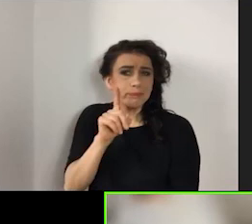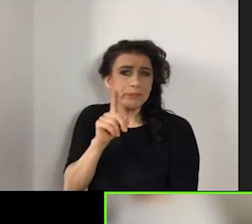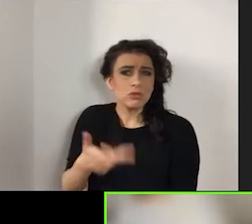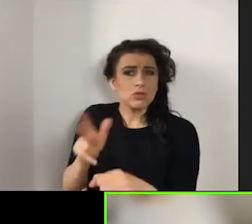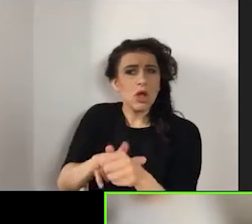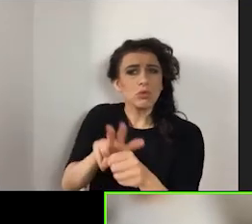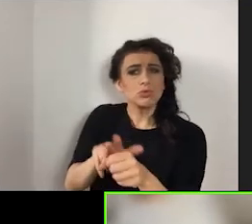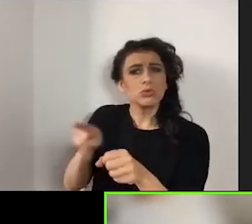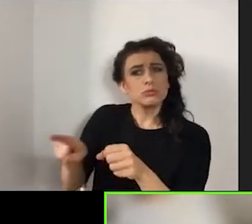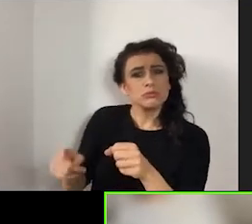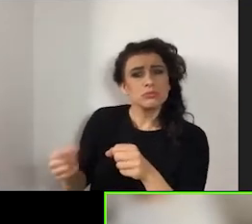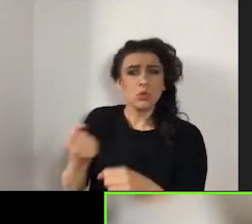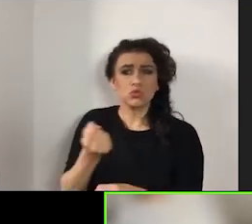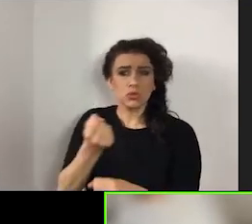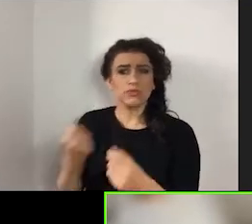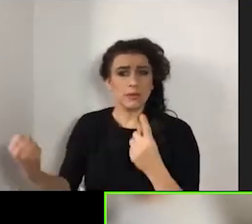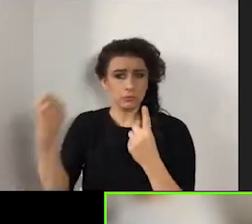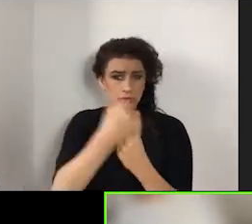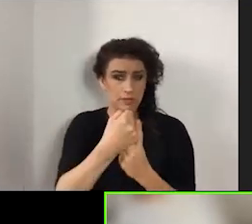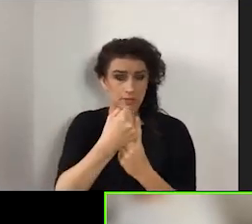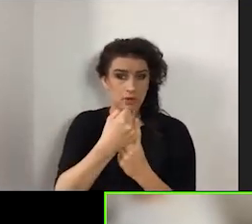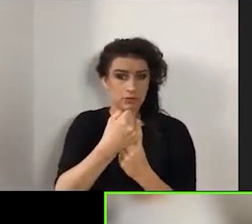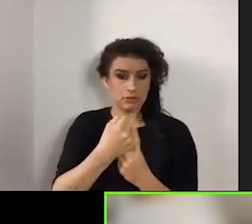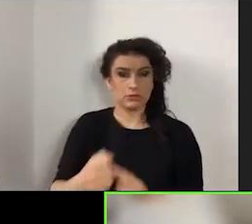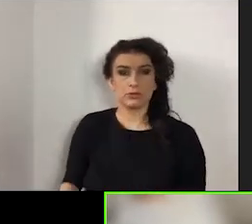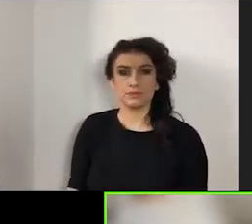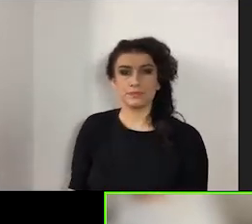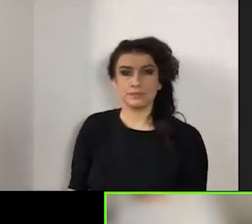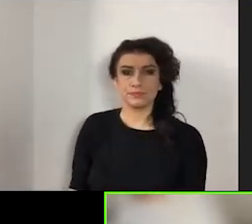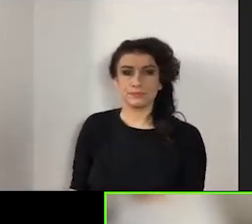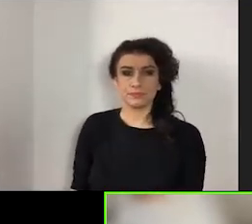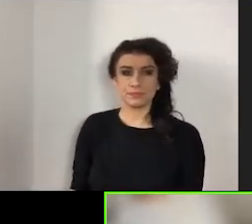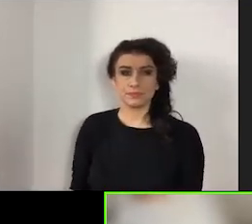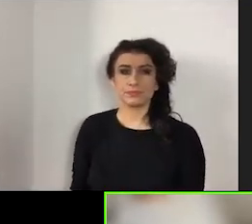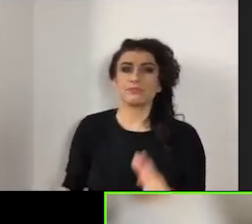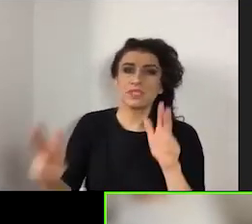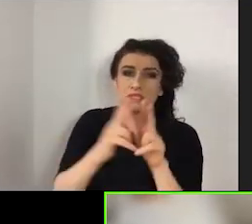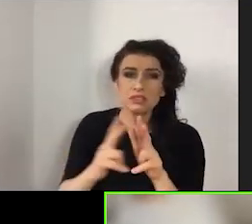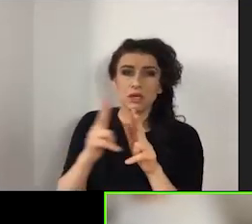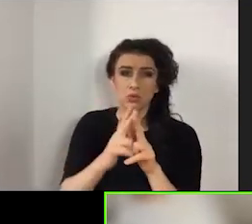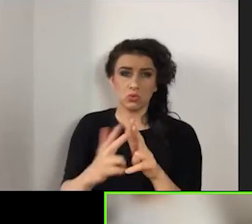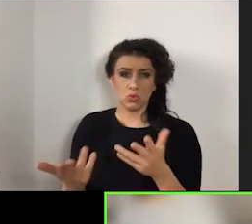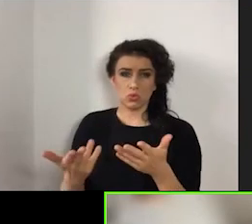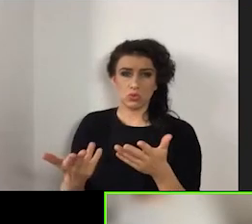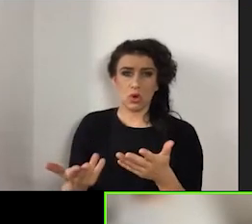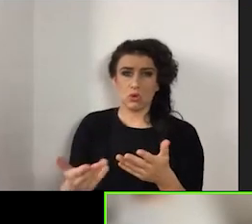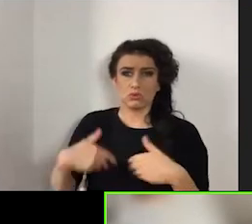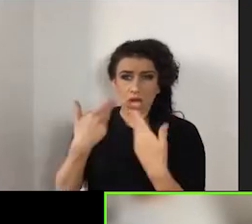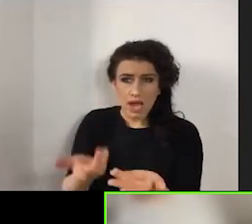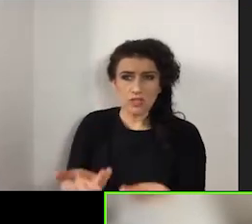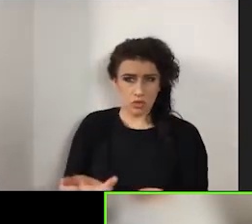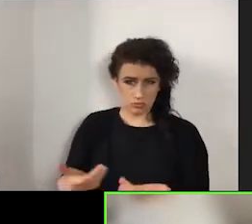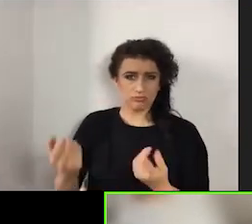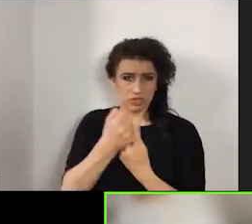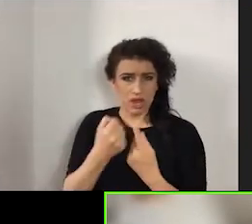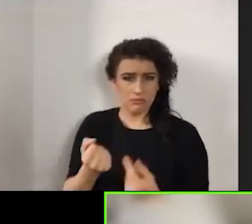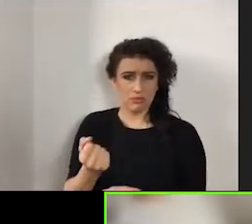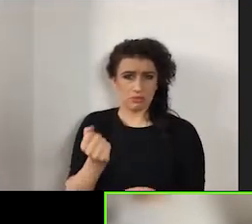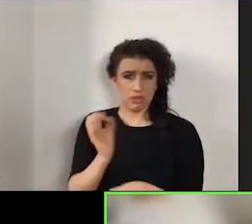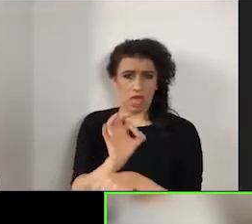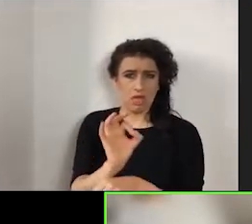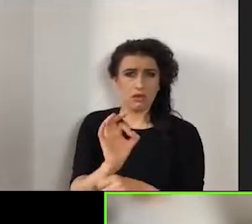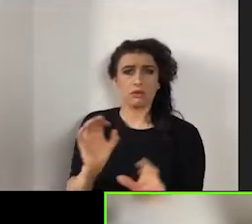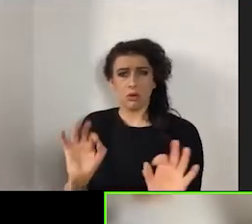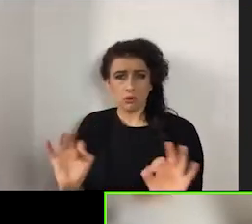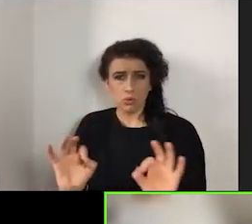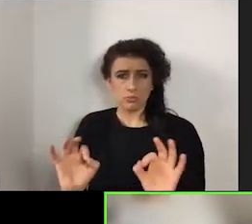provide as well with seed capital, like small amounts of capital, which is a micro lending